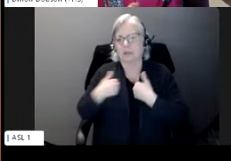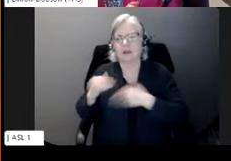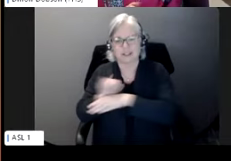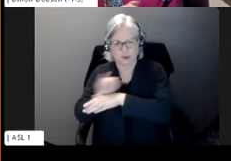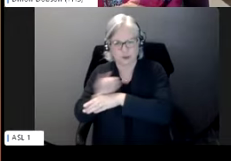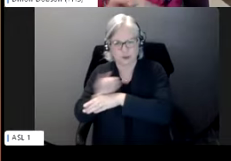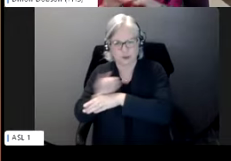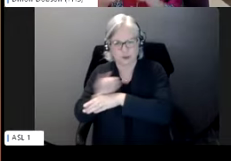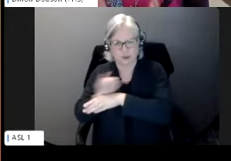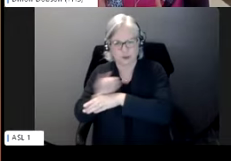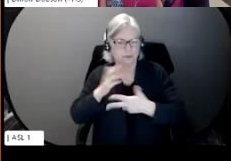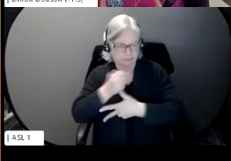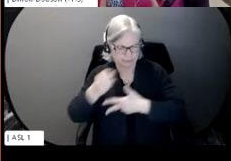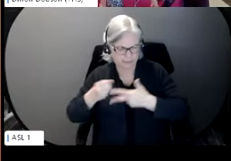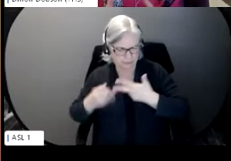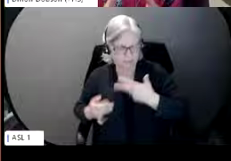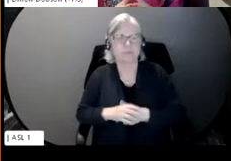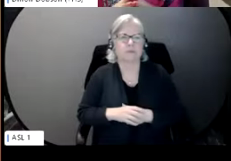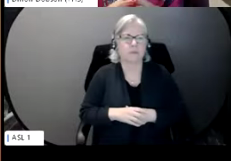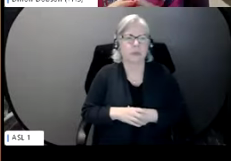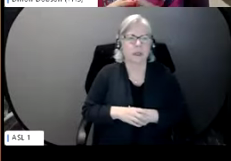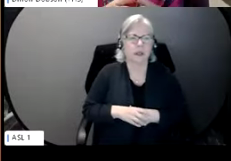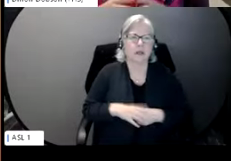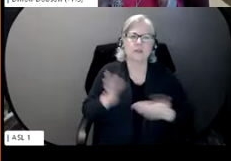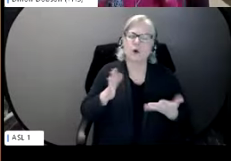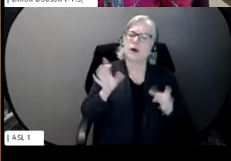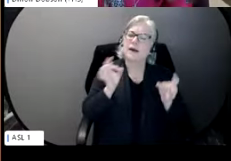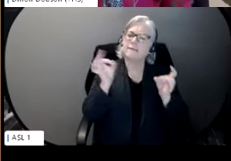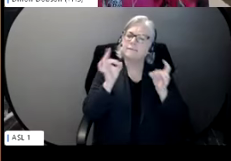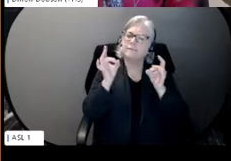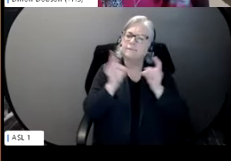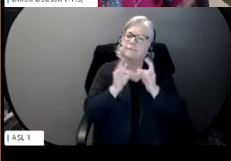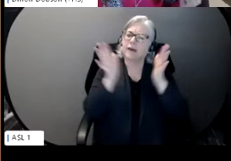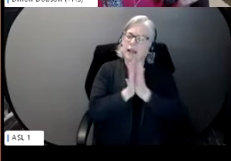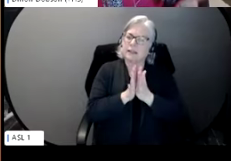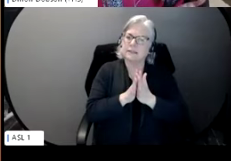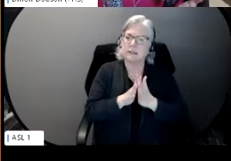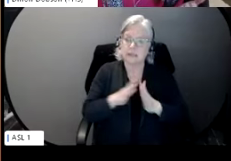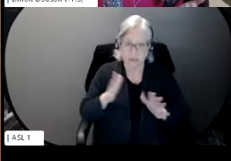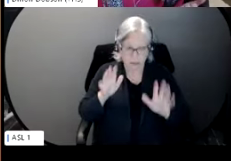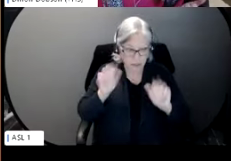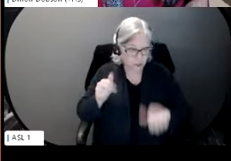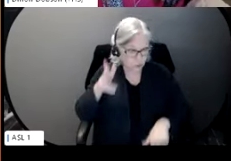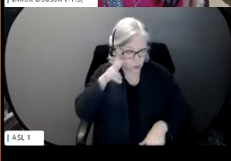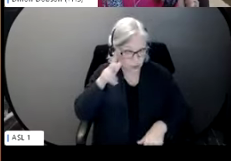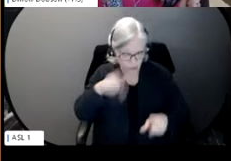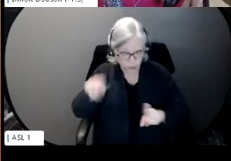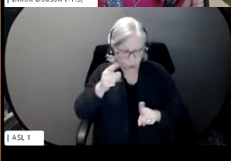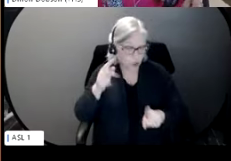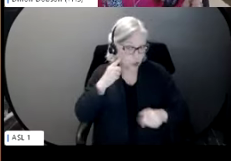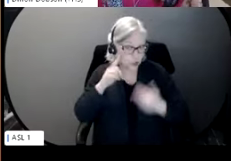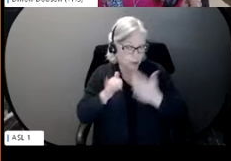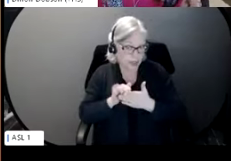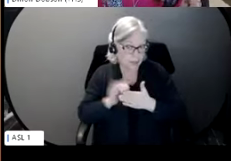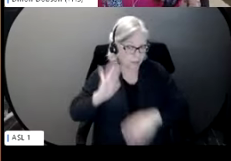that. So the concept of the violence link, can anybody just throw thumbs up if you've heard of the violence link